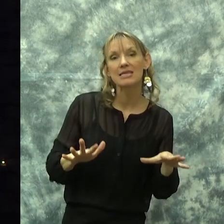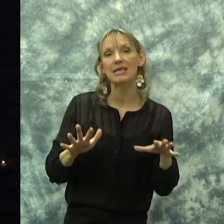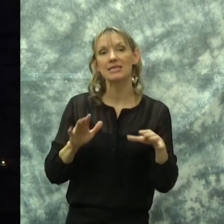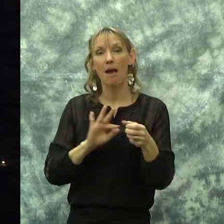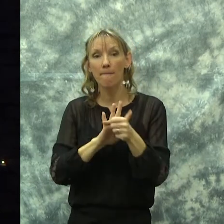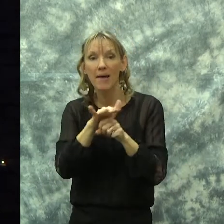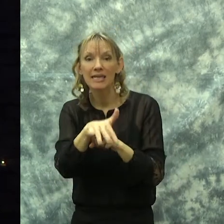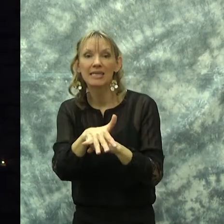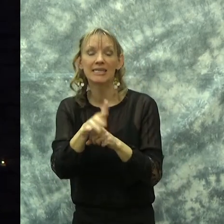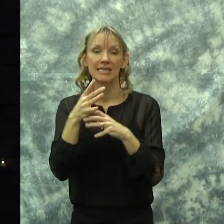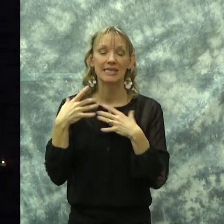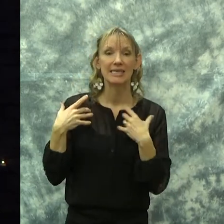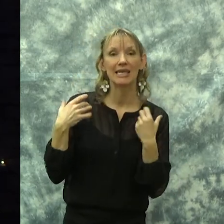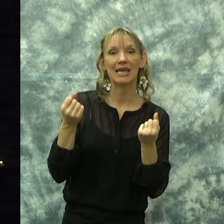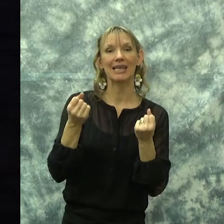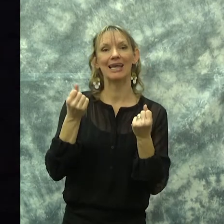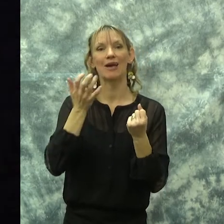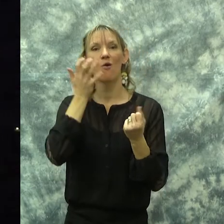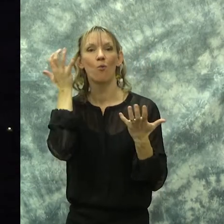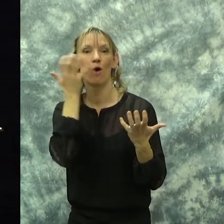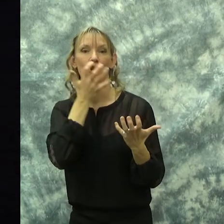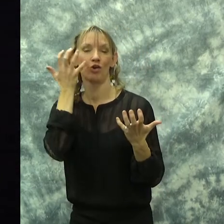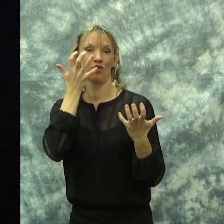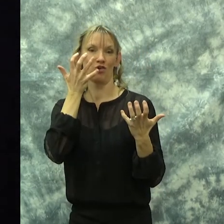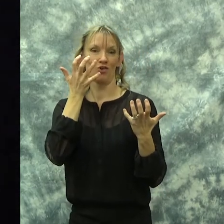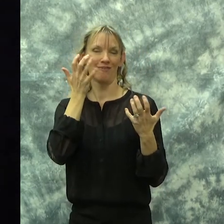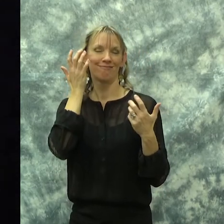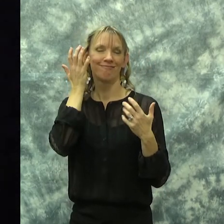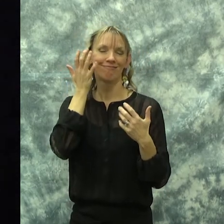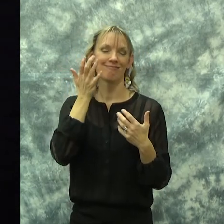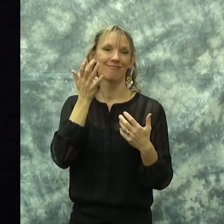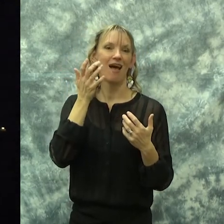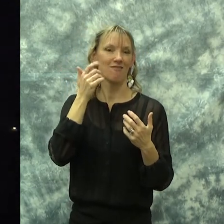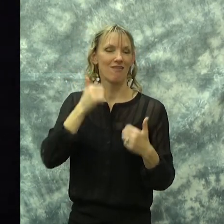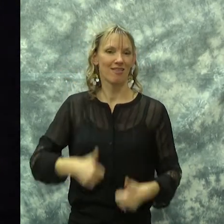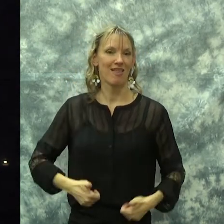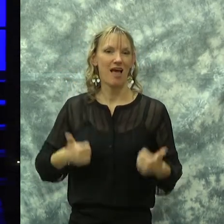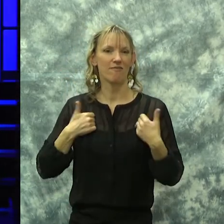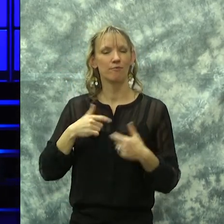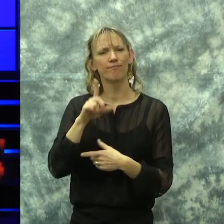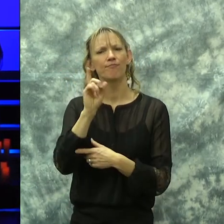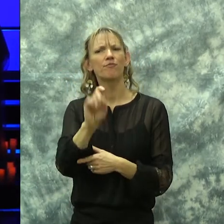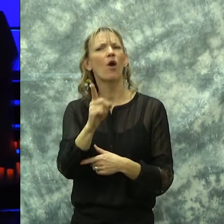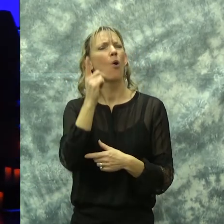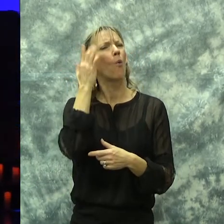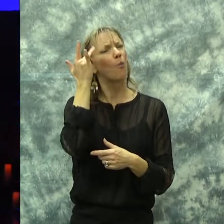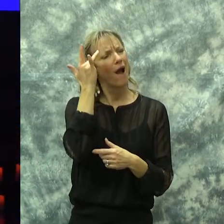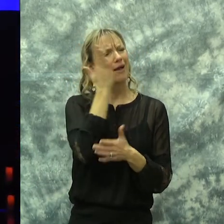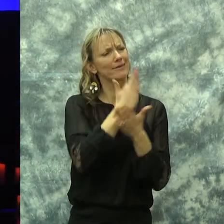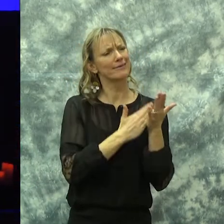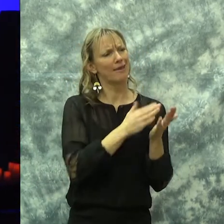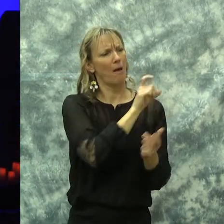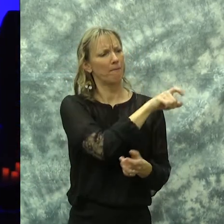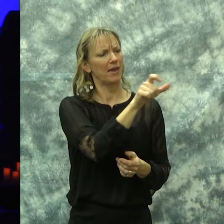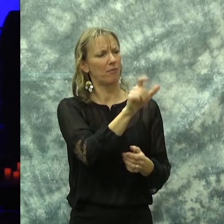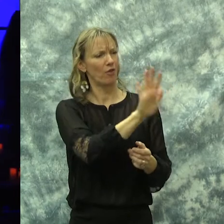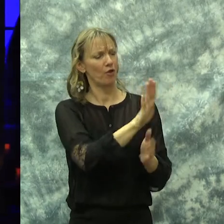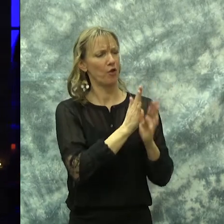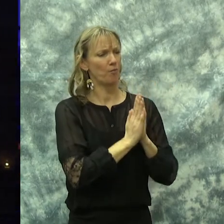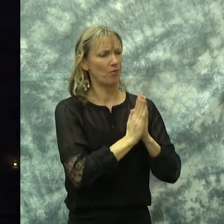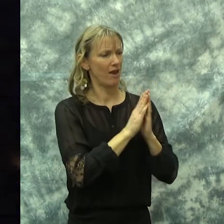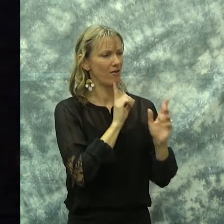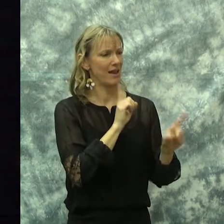the healing and the wonder of life. This question, why are some people's prayers answered and